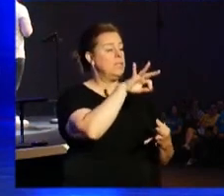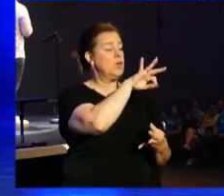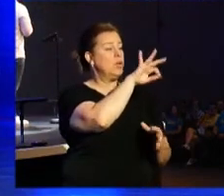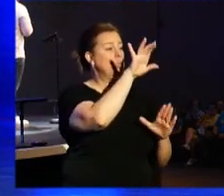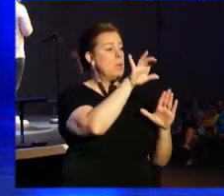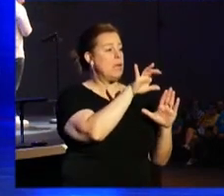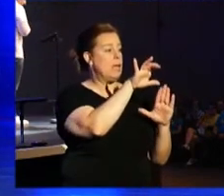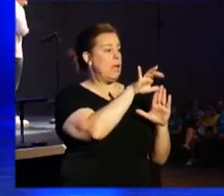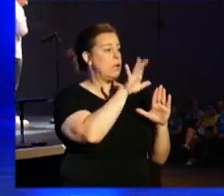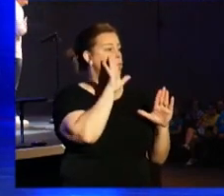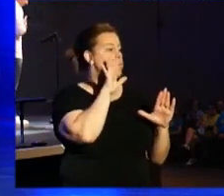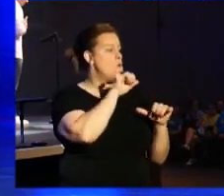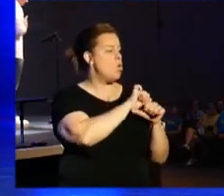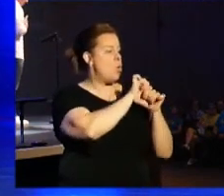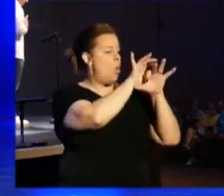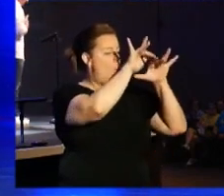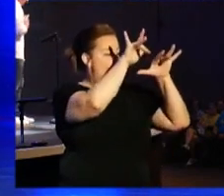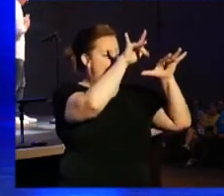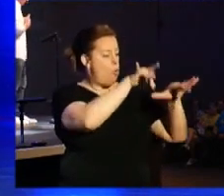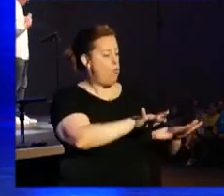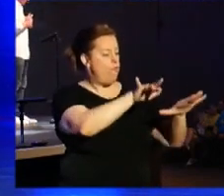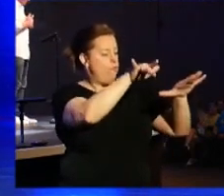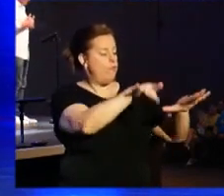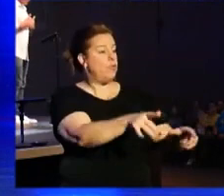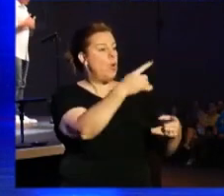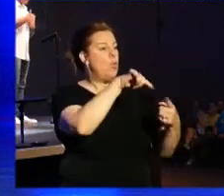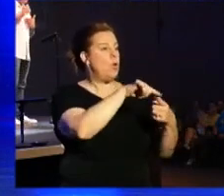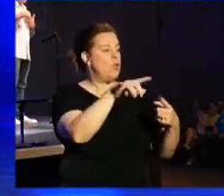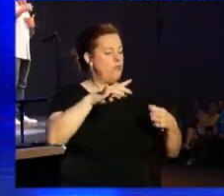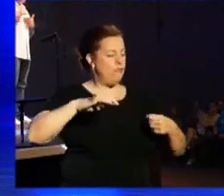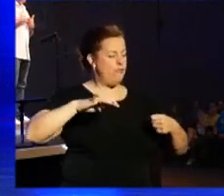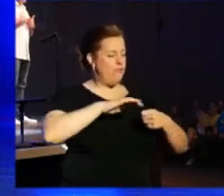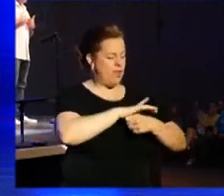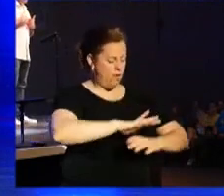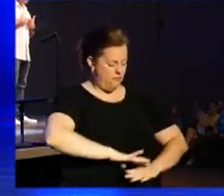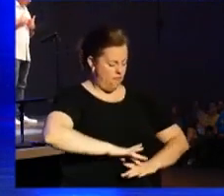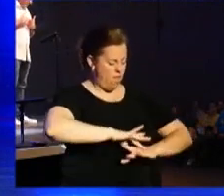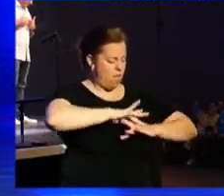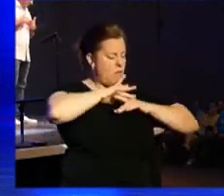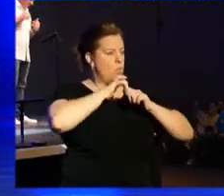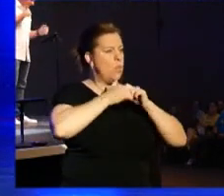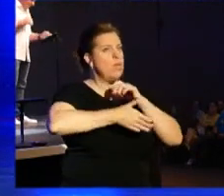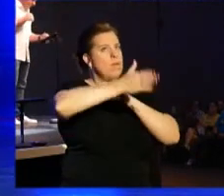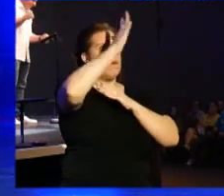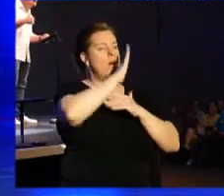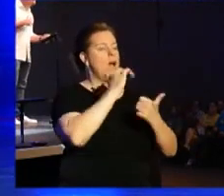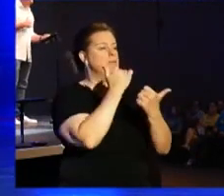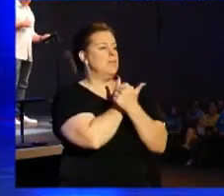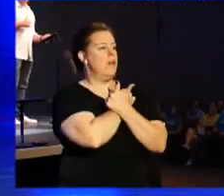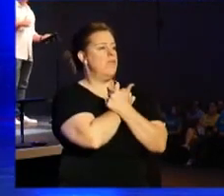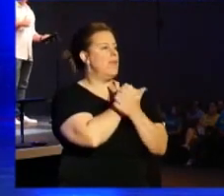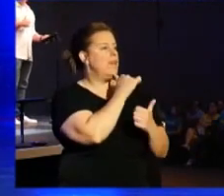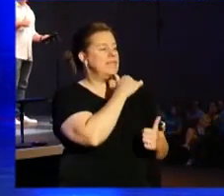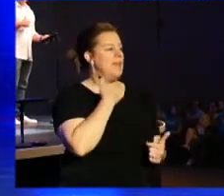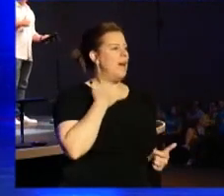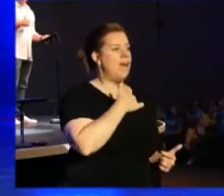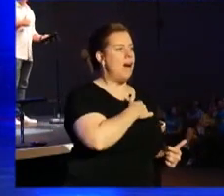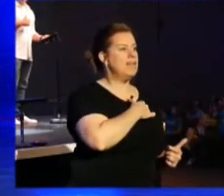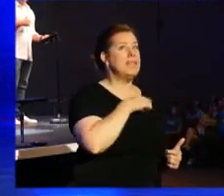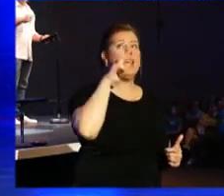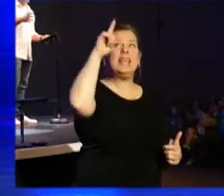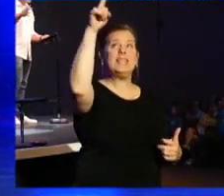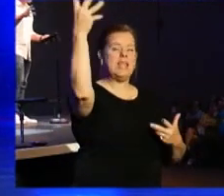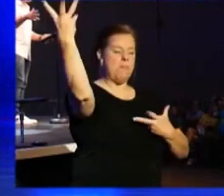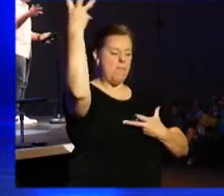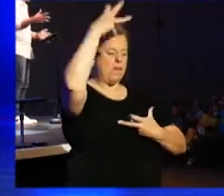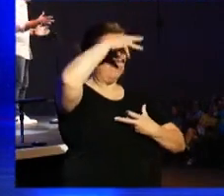overflows when we're filled with God's love. It's not us, it's him in us.